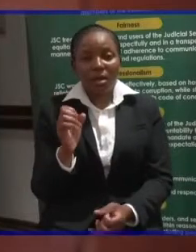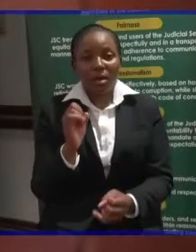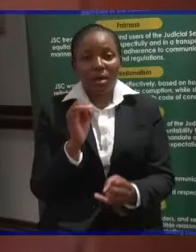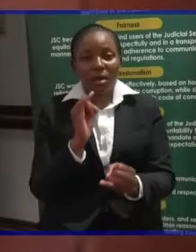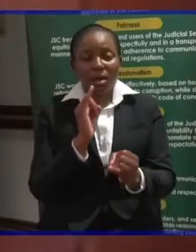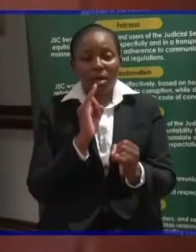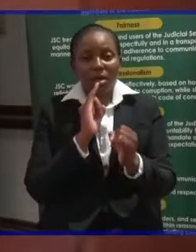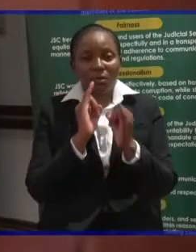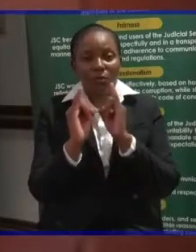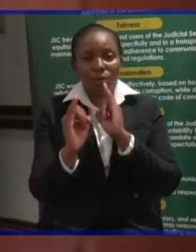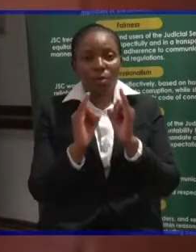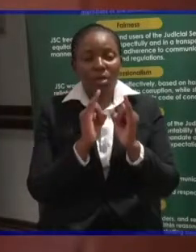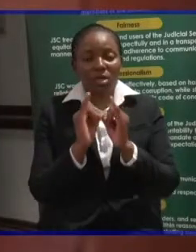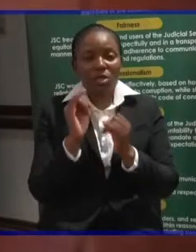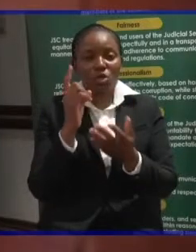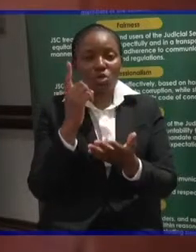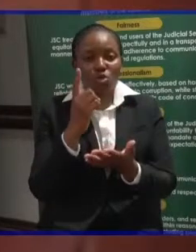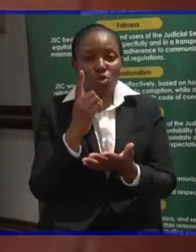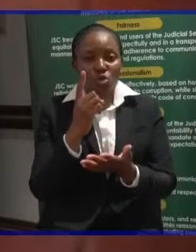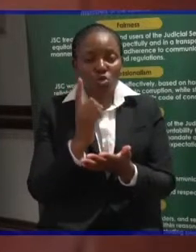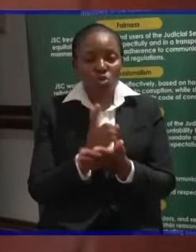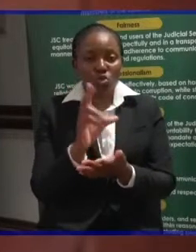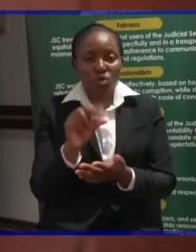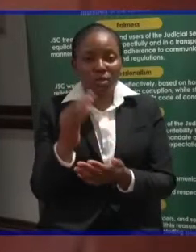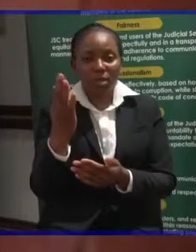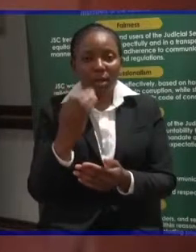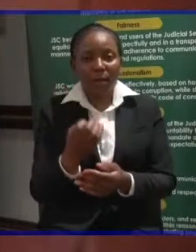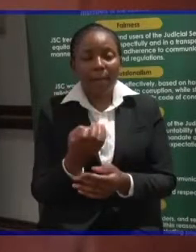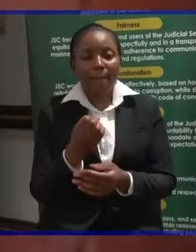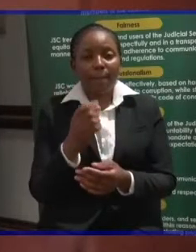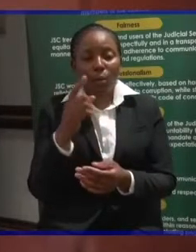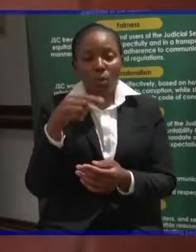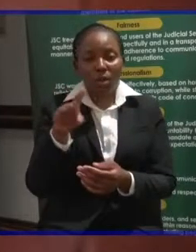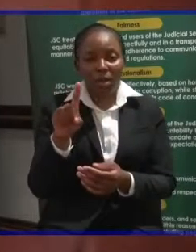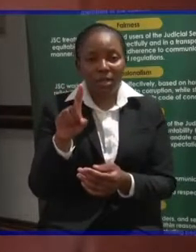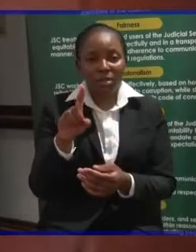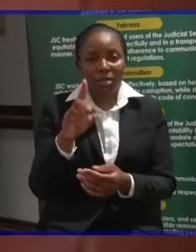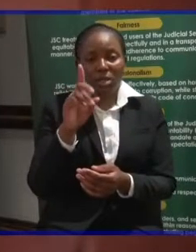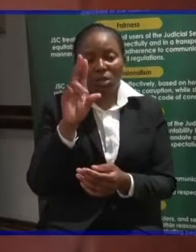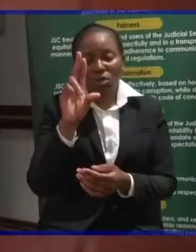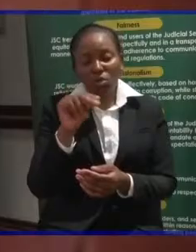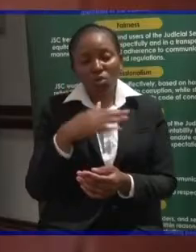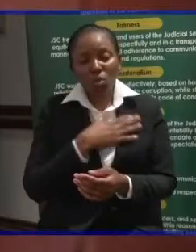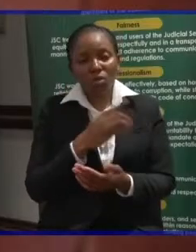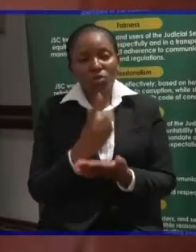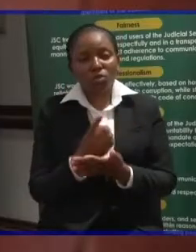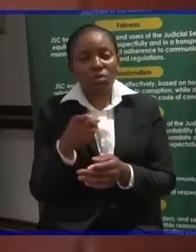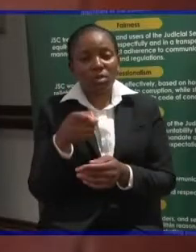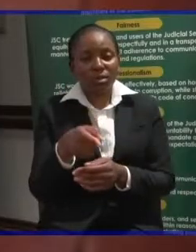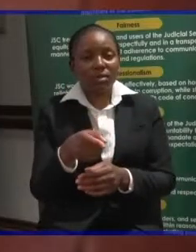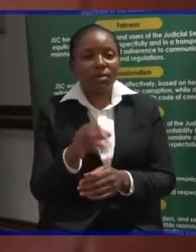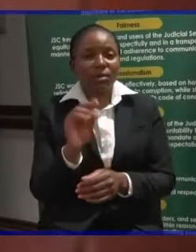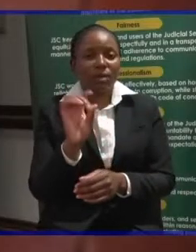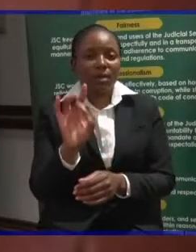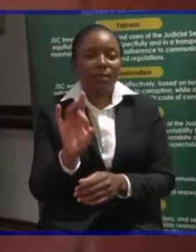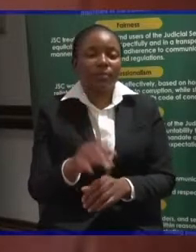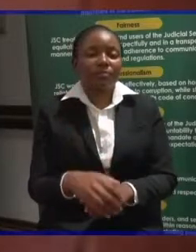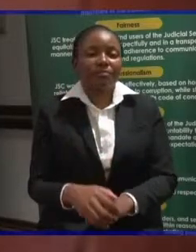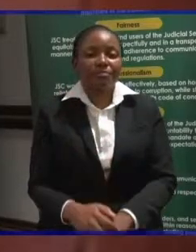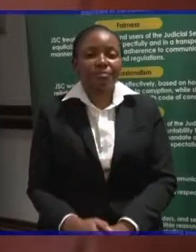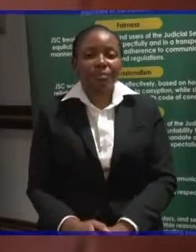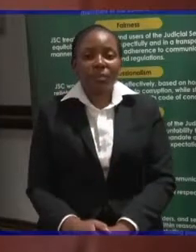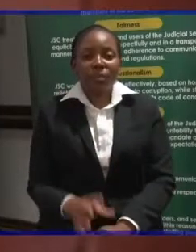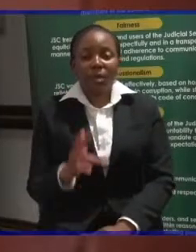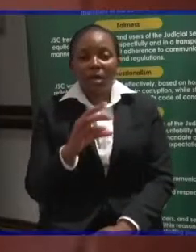come out correctly. The information is misleading, but I did not intend to do so. Okay.